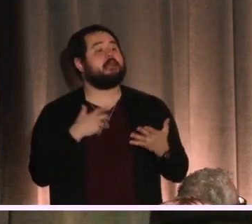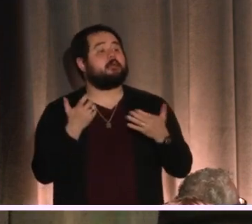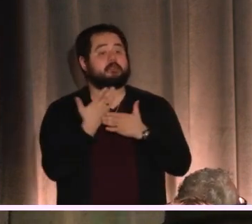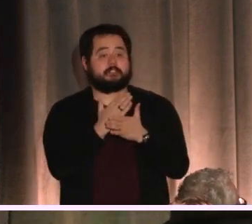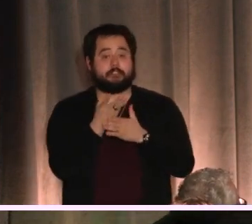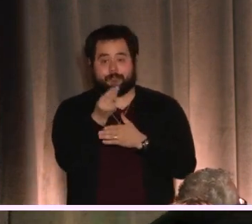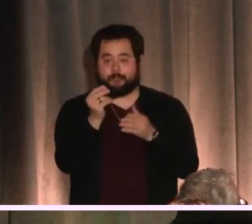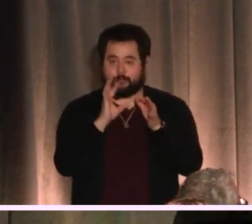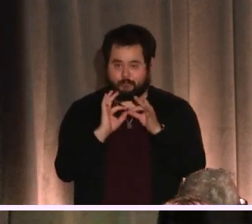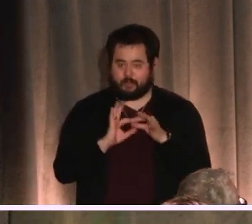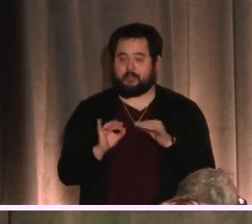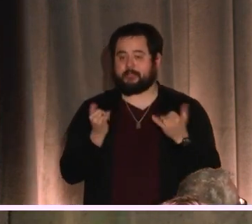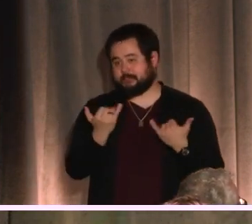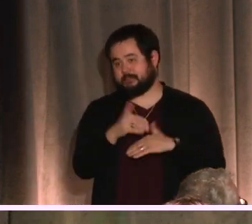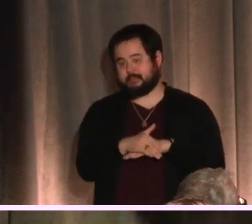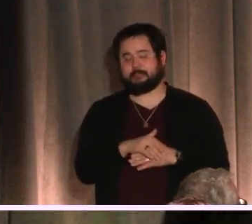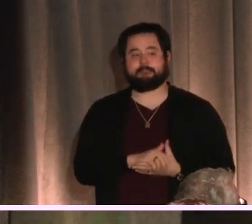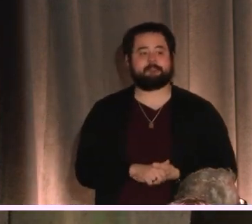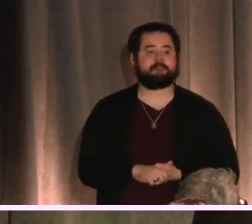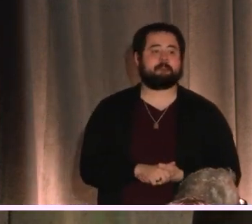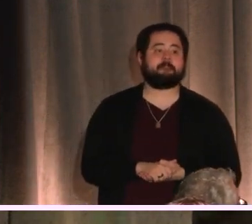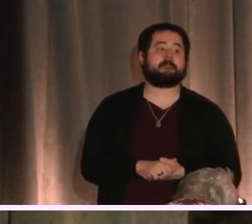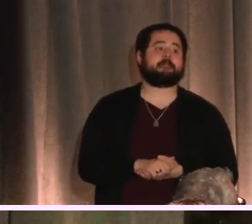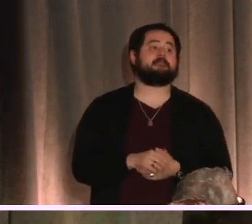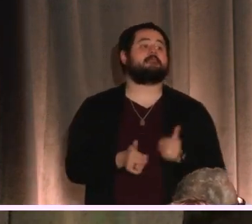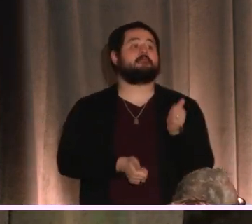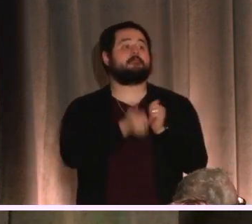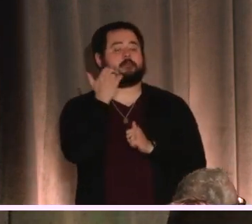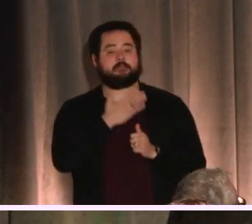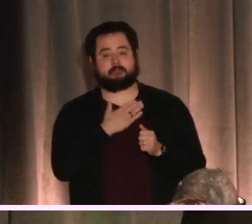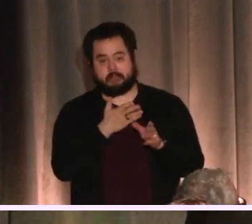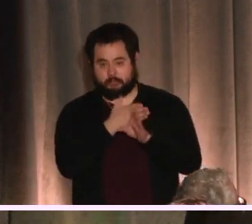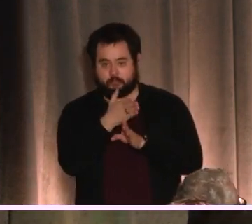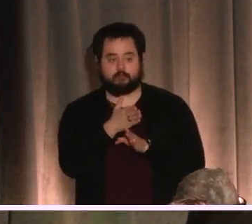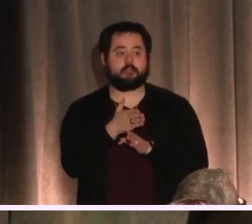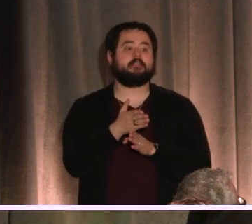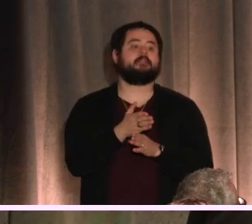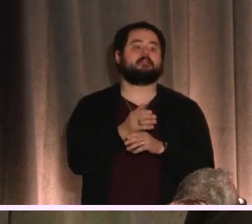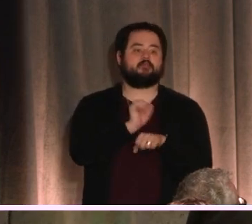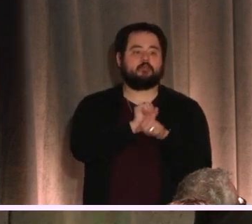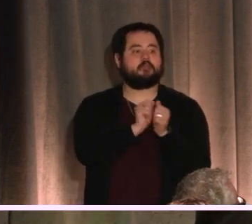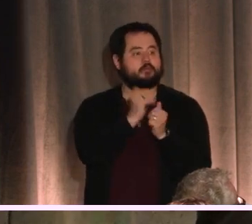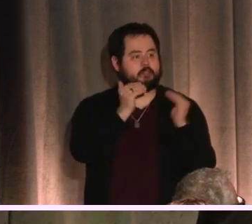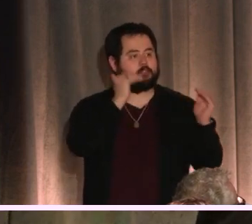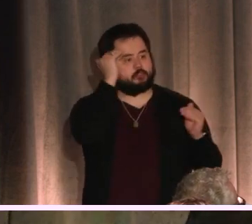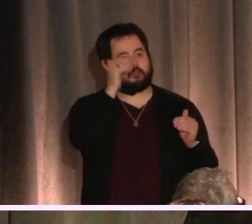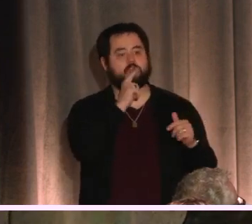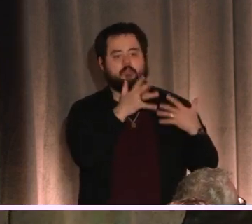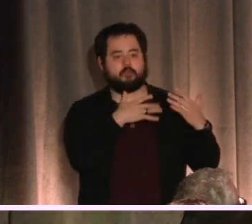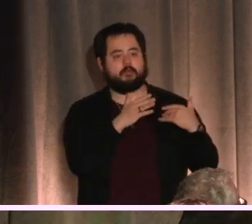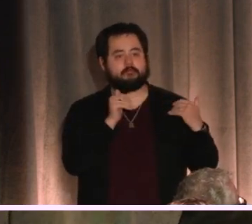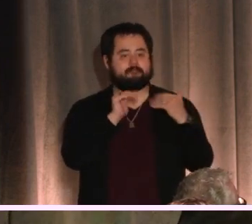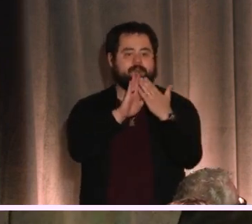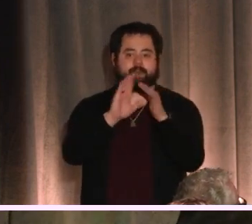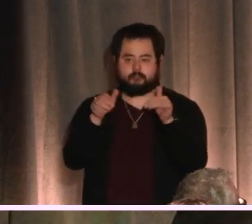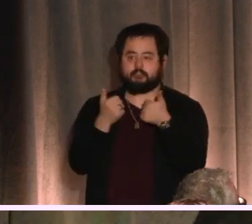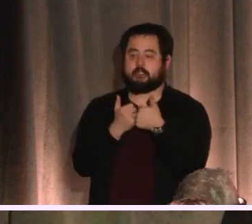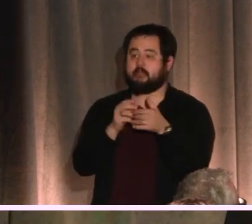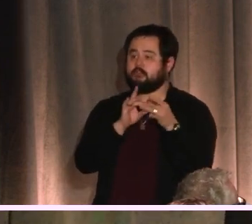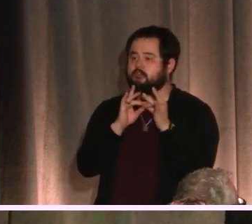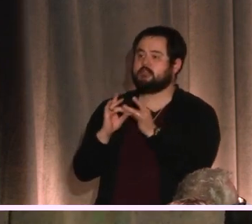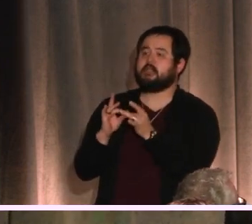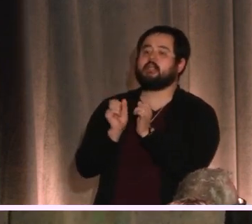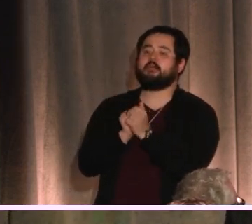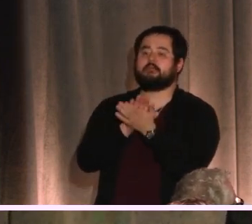about that this evening. While most of my career has been spent working with adults who are facing challenges related to